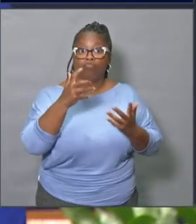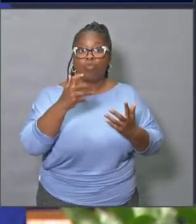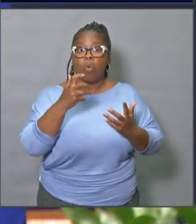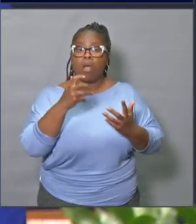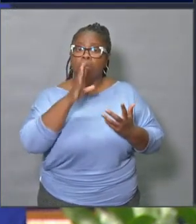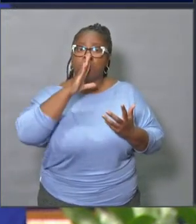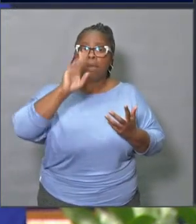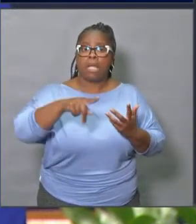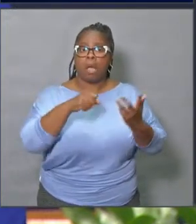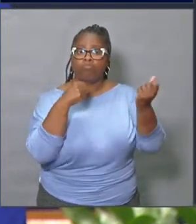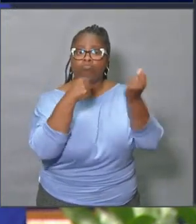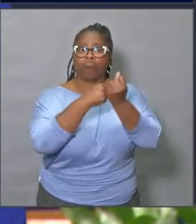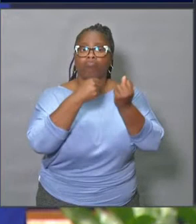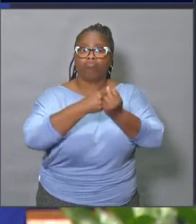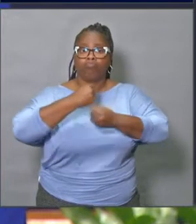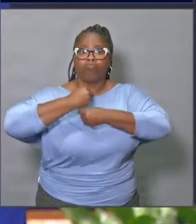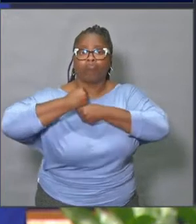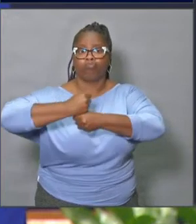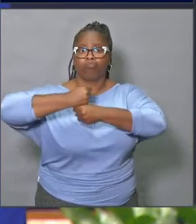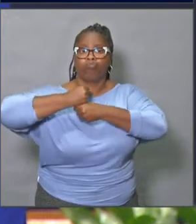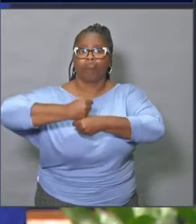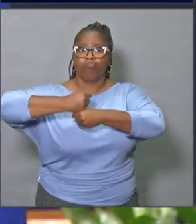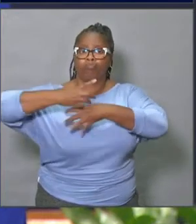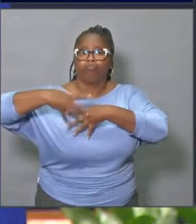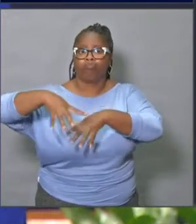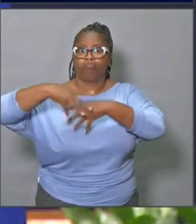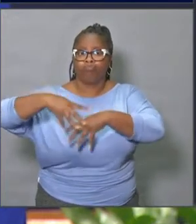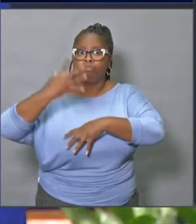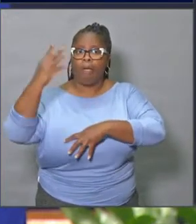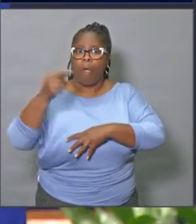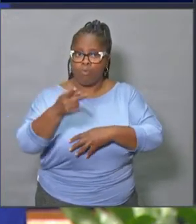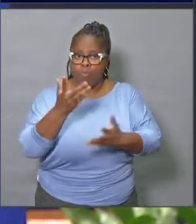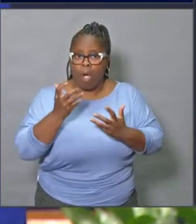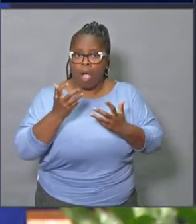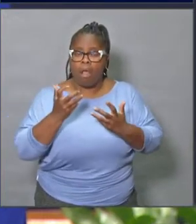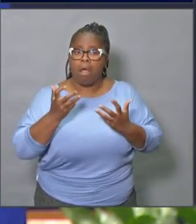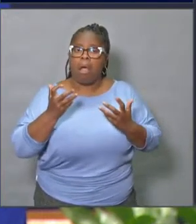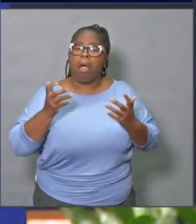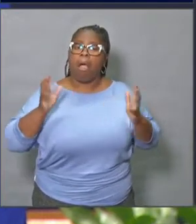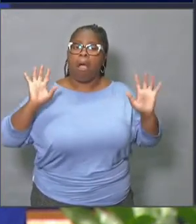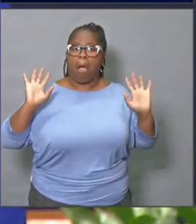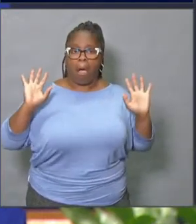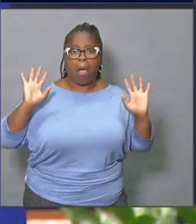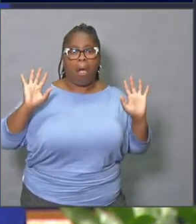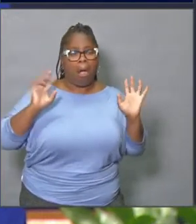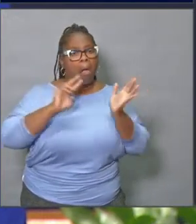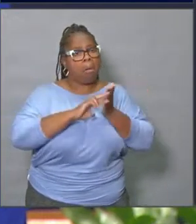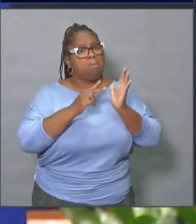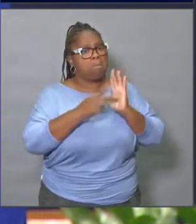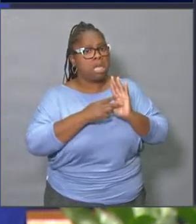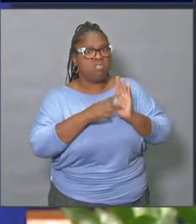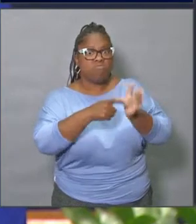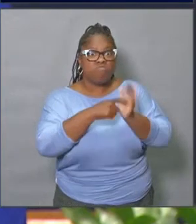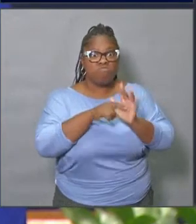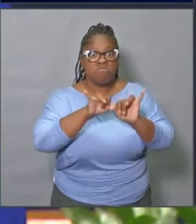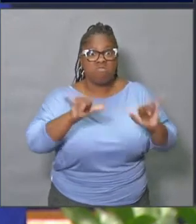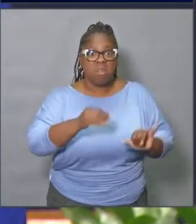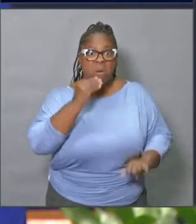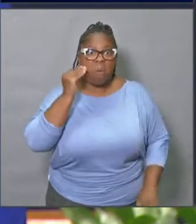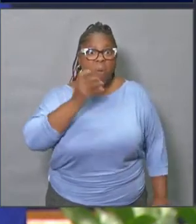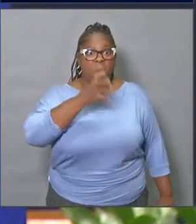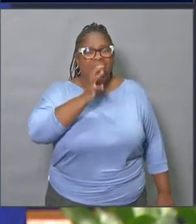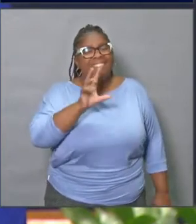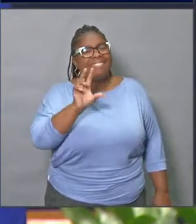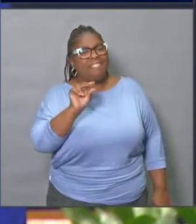is going on around all of us. The key to controlling the virus does not have to mean remaining at home, though again, we should to